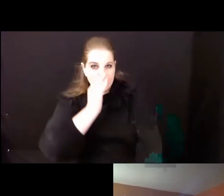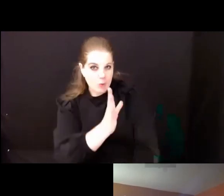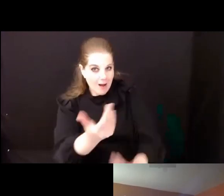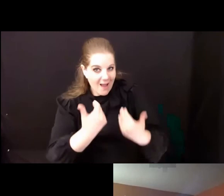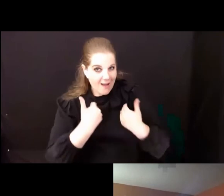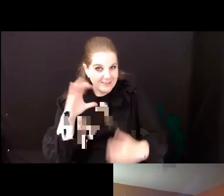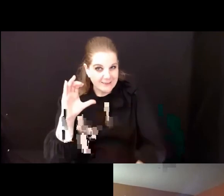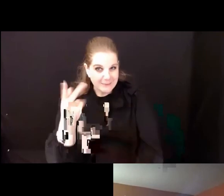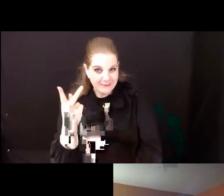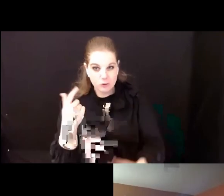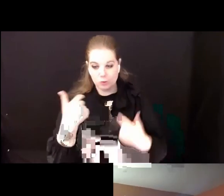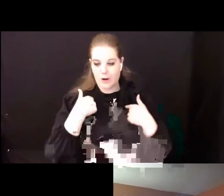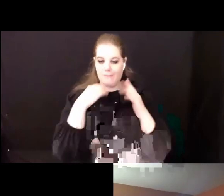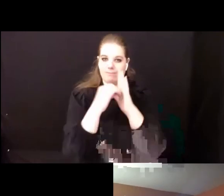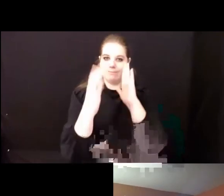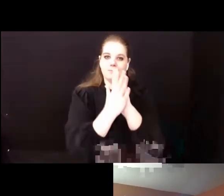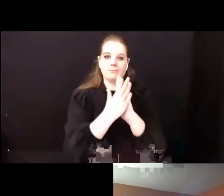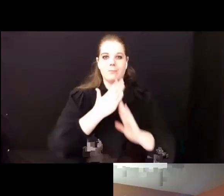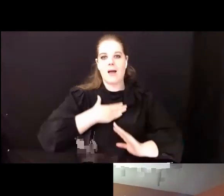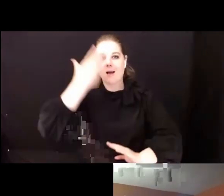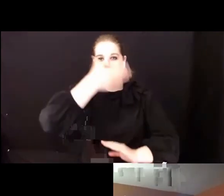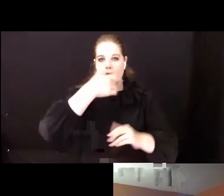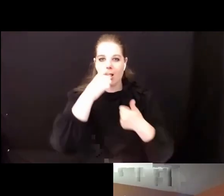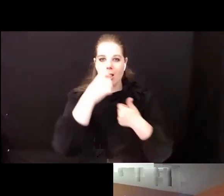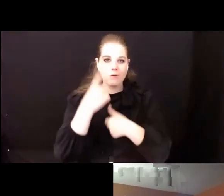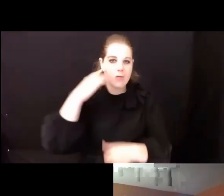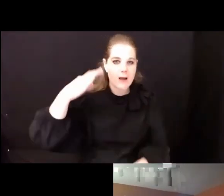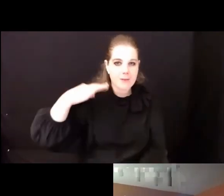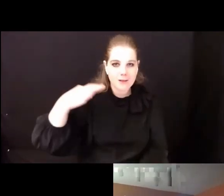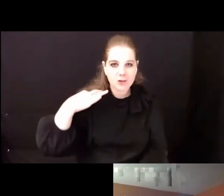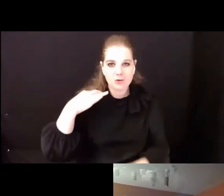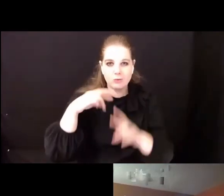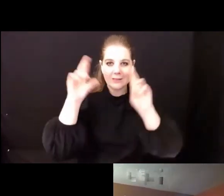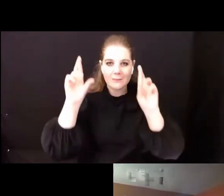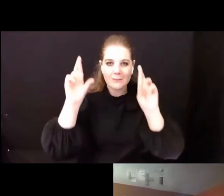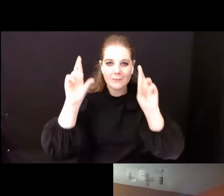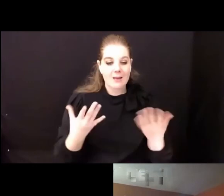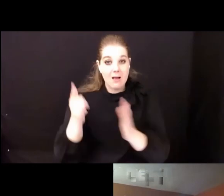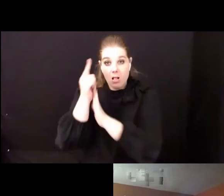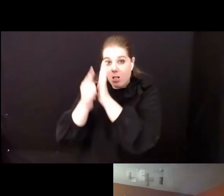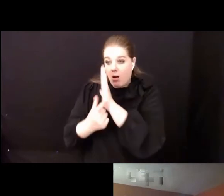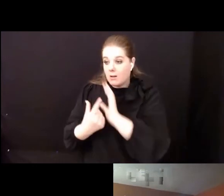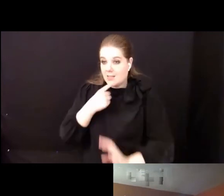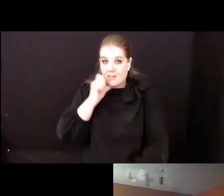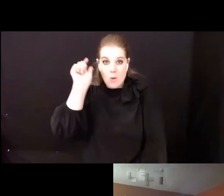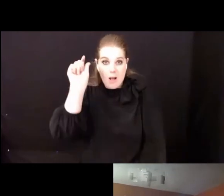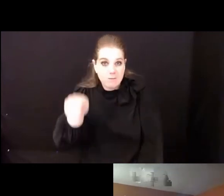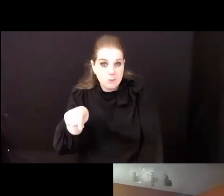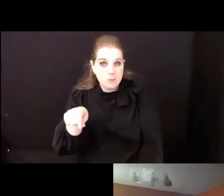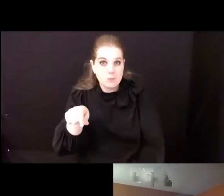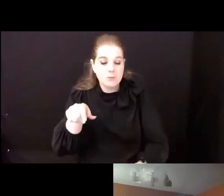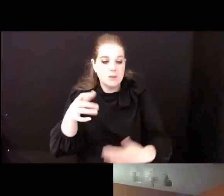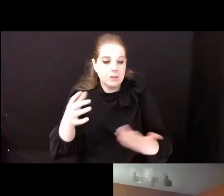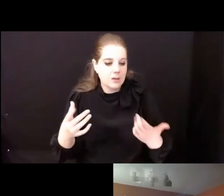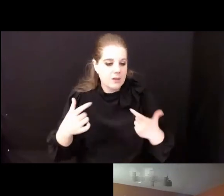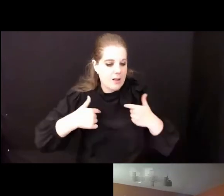cover letter? Do I not? Because legally I don't have to. But then I thought, well, when you